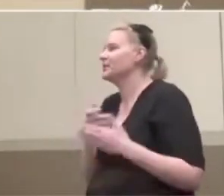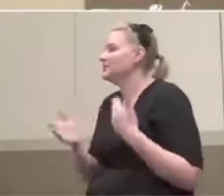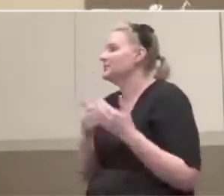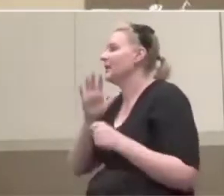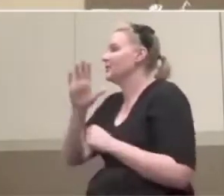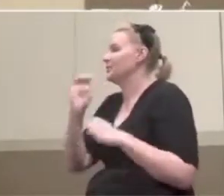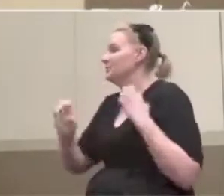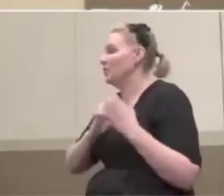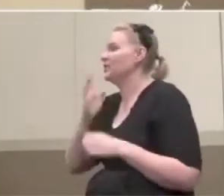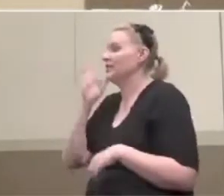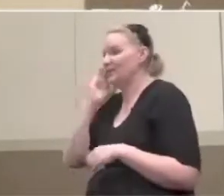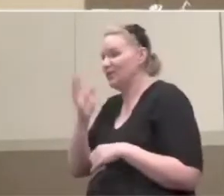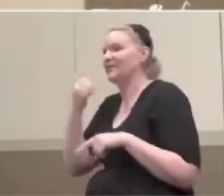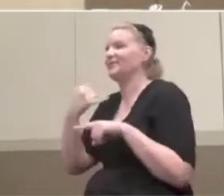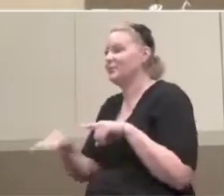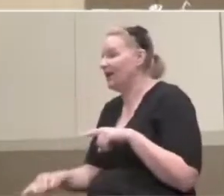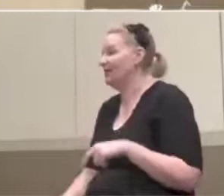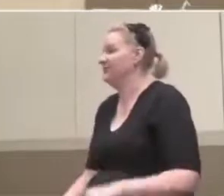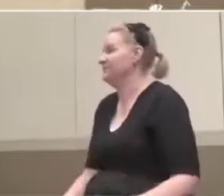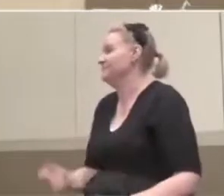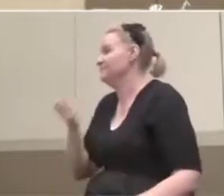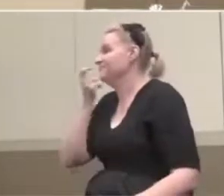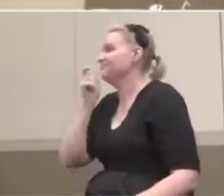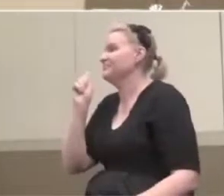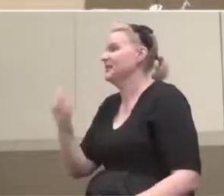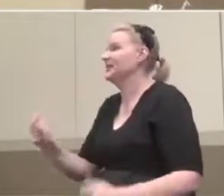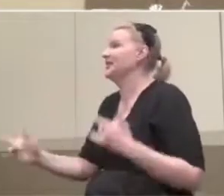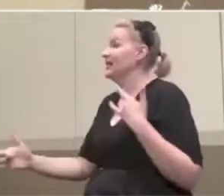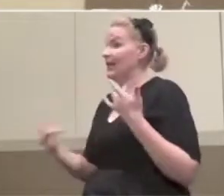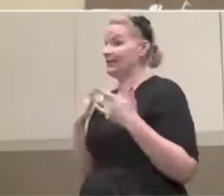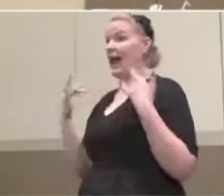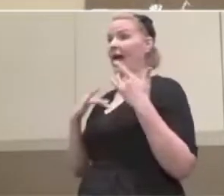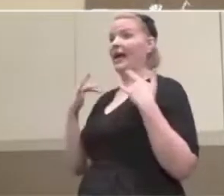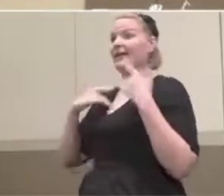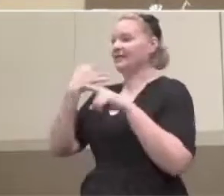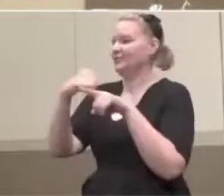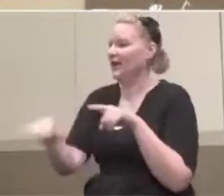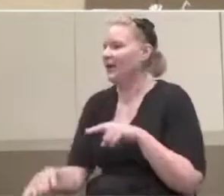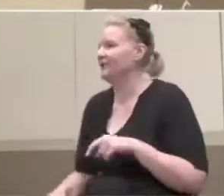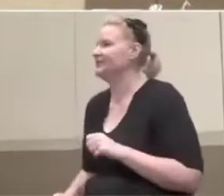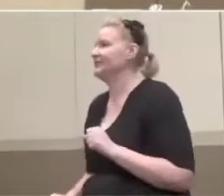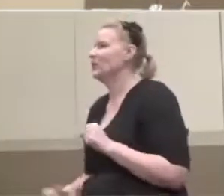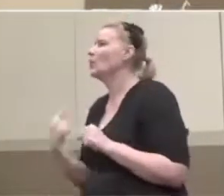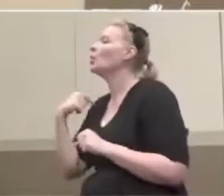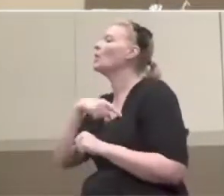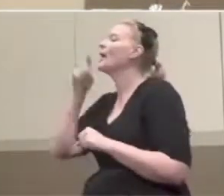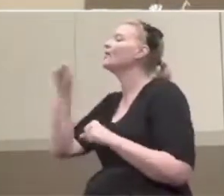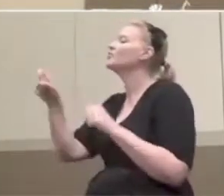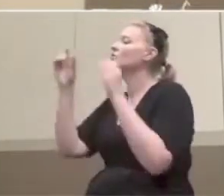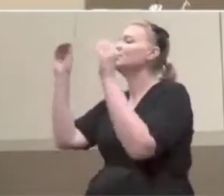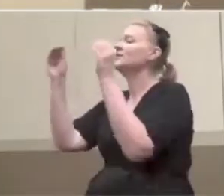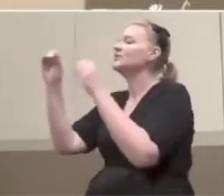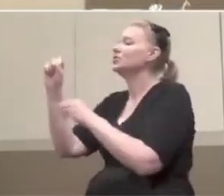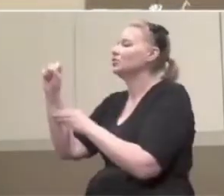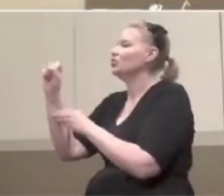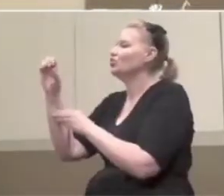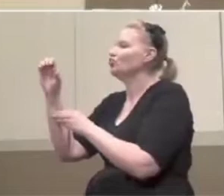that's a little bit exciting or a little bit upsetting, to teach him a script to say